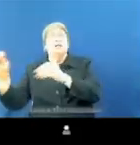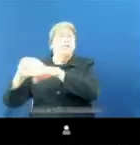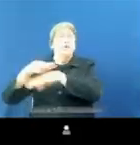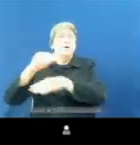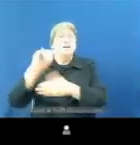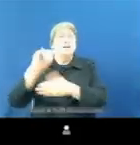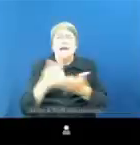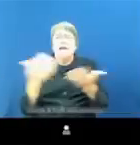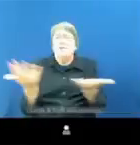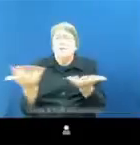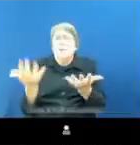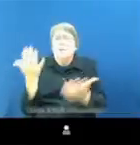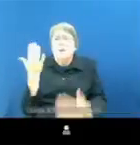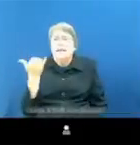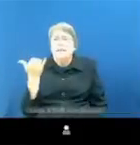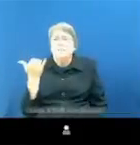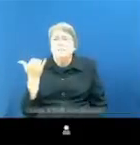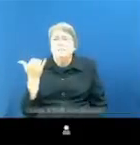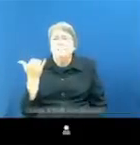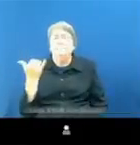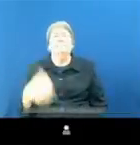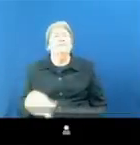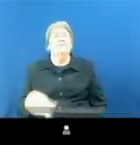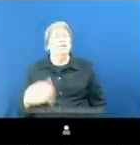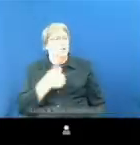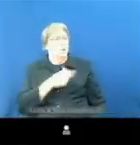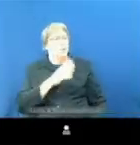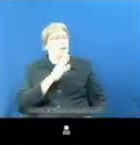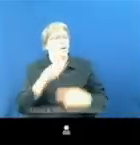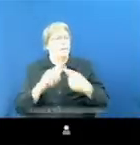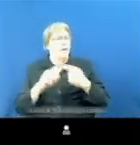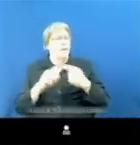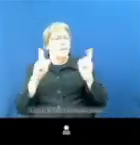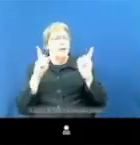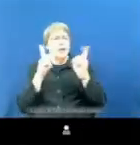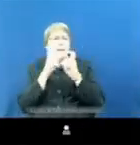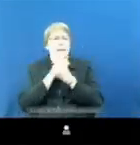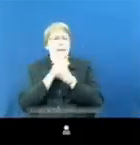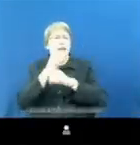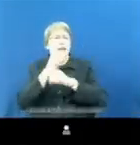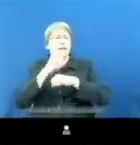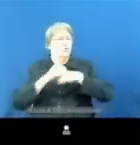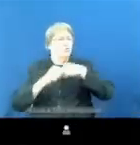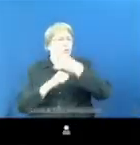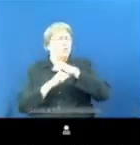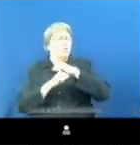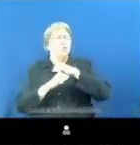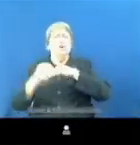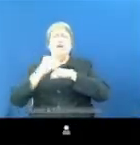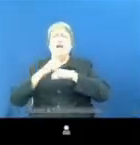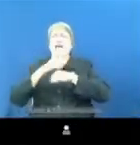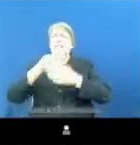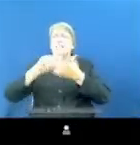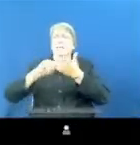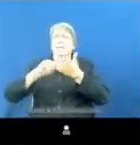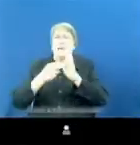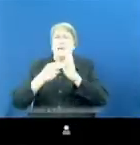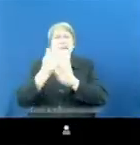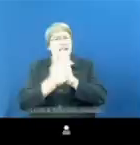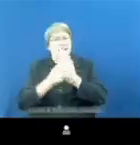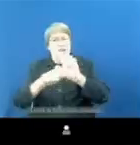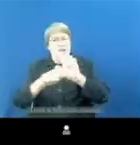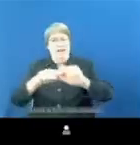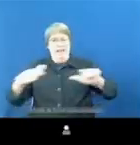We talked about the complicated structure and the meaning of legal language being very difficult